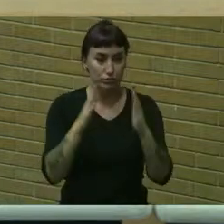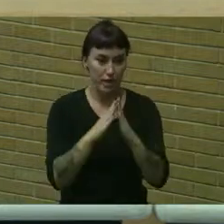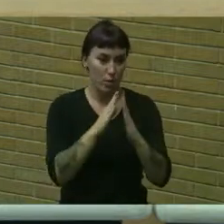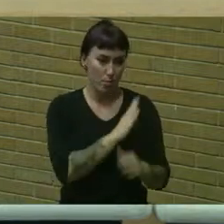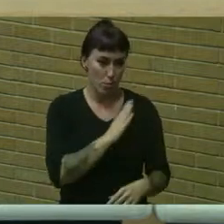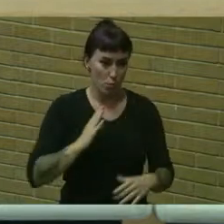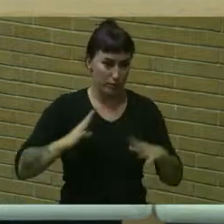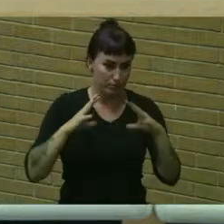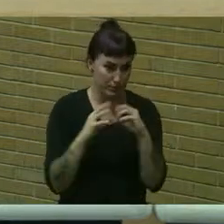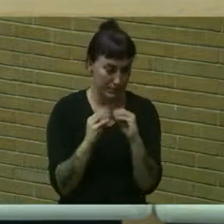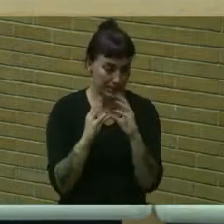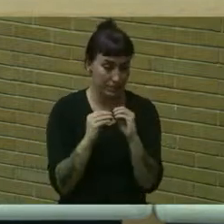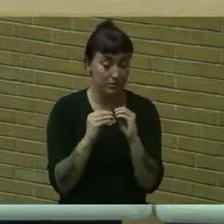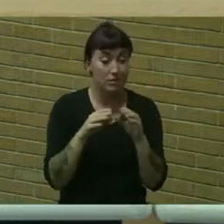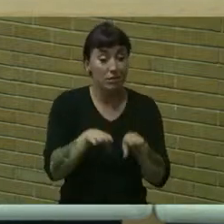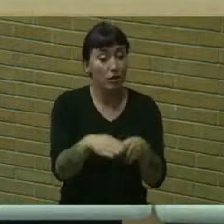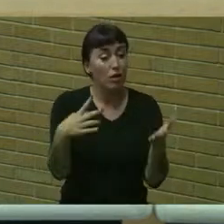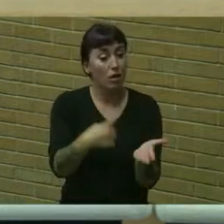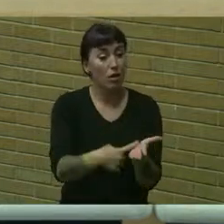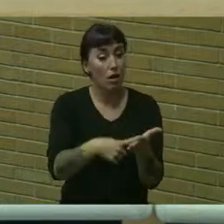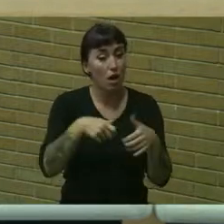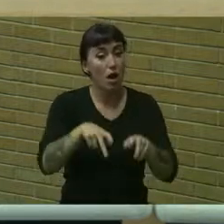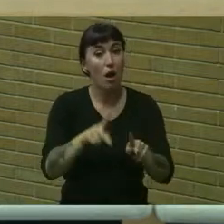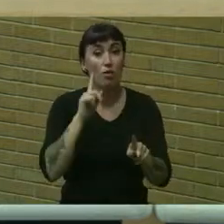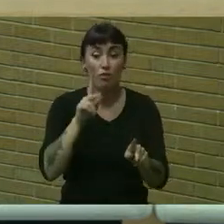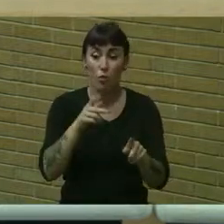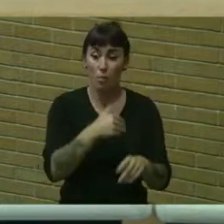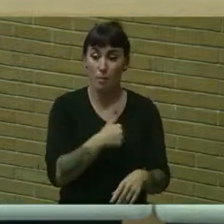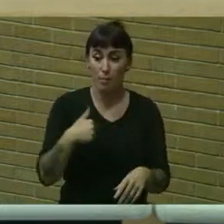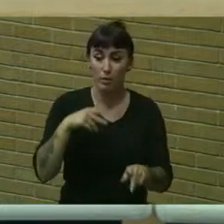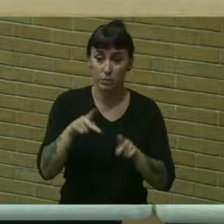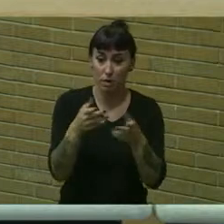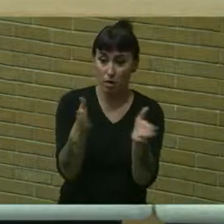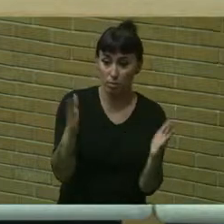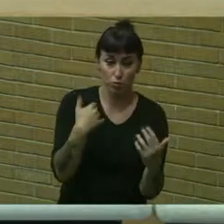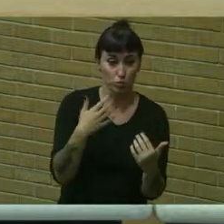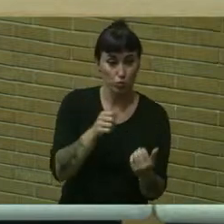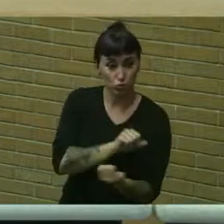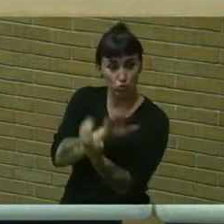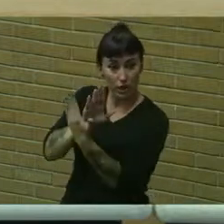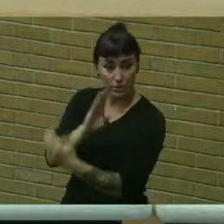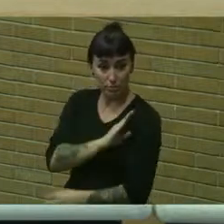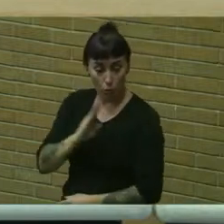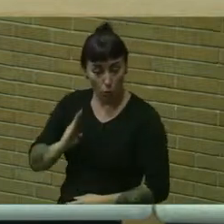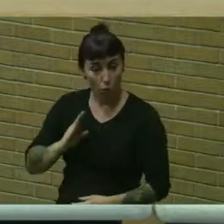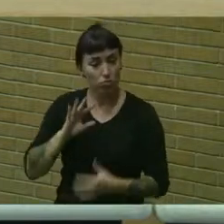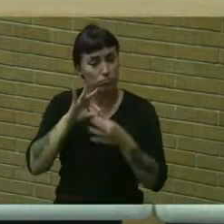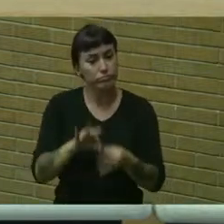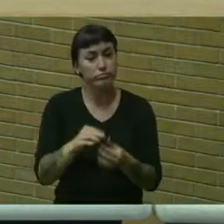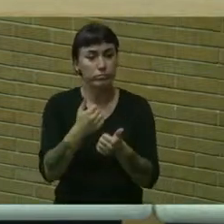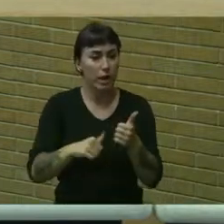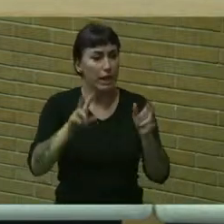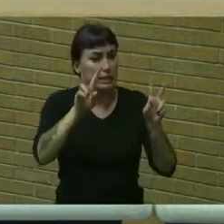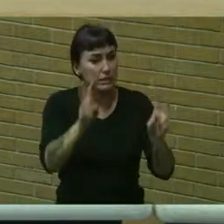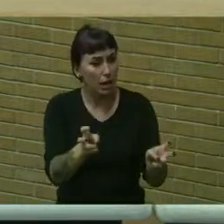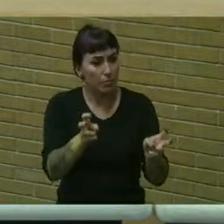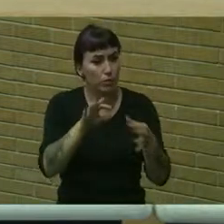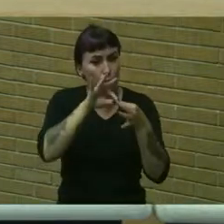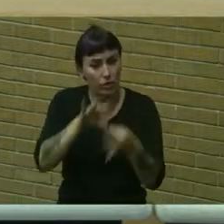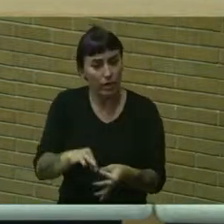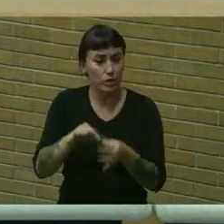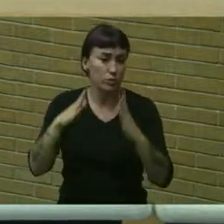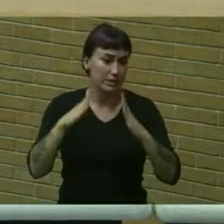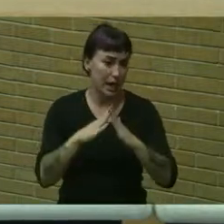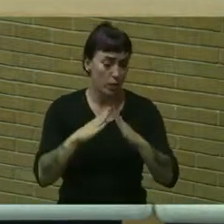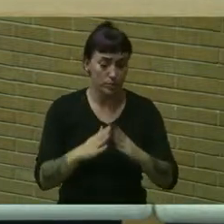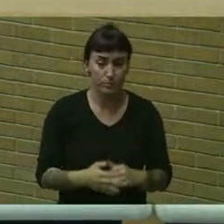meeting. The open forum is an opportunity for members of the public to address the board concerning any matter relating to the